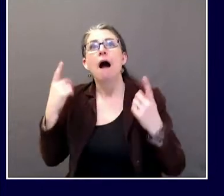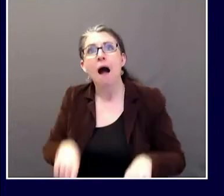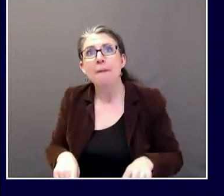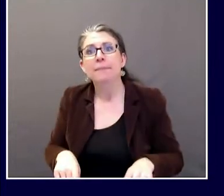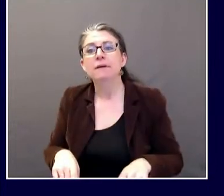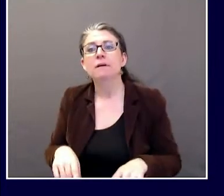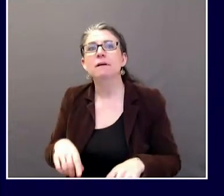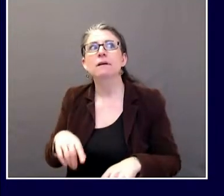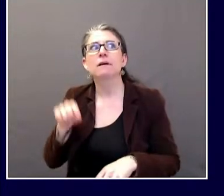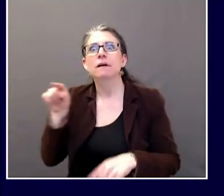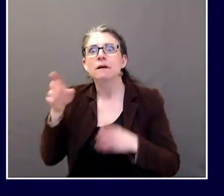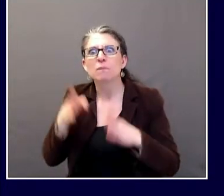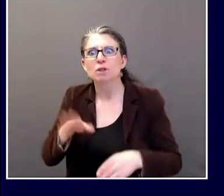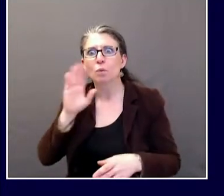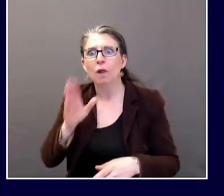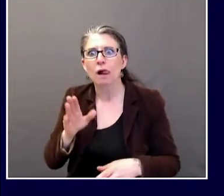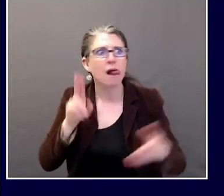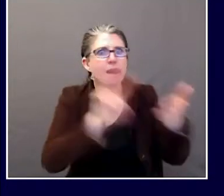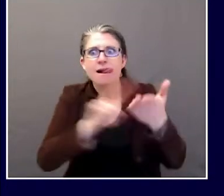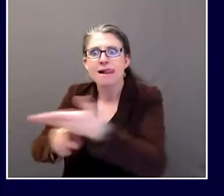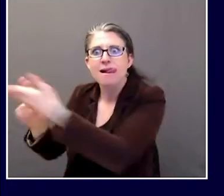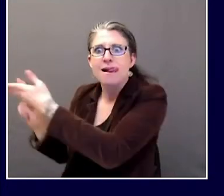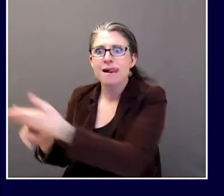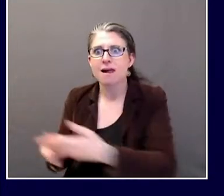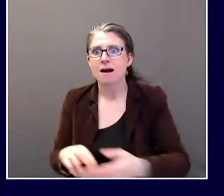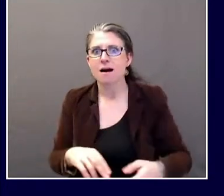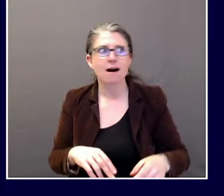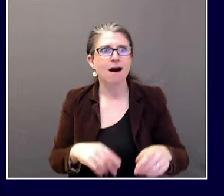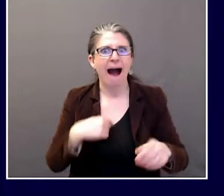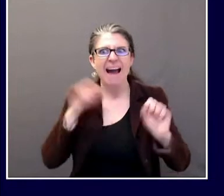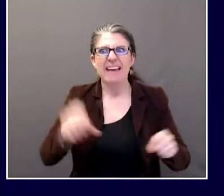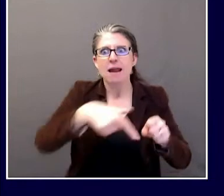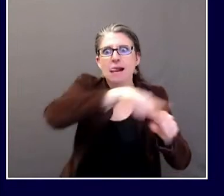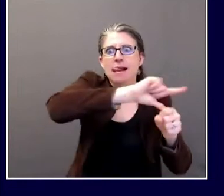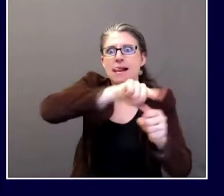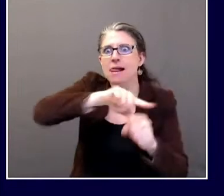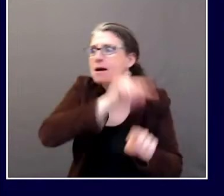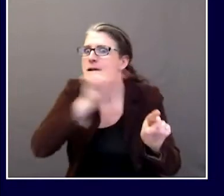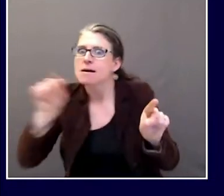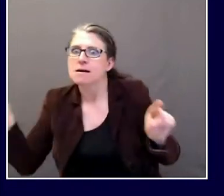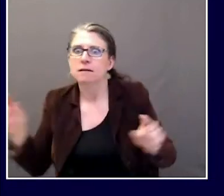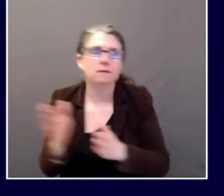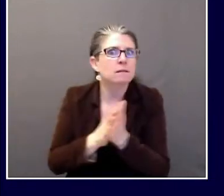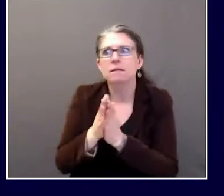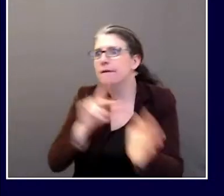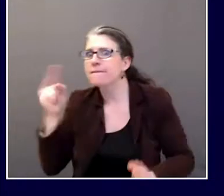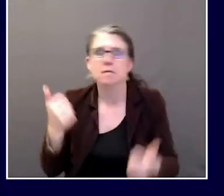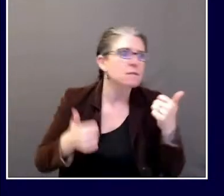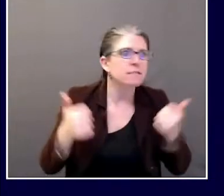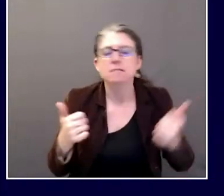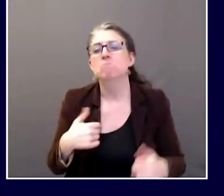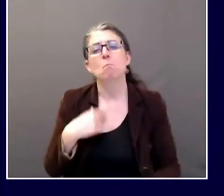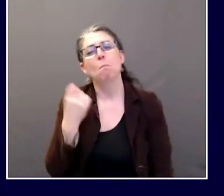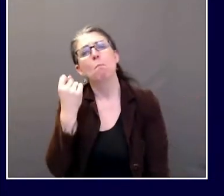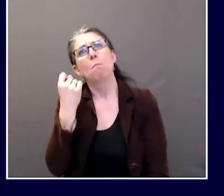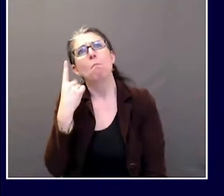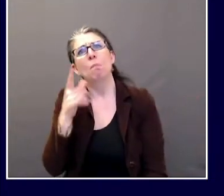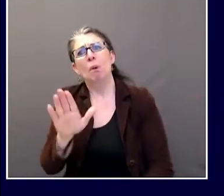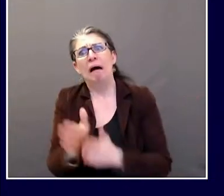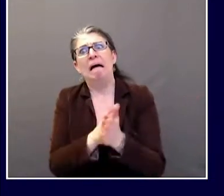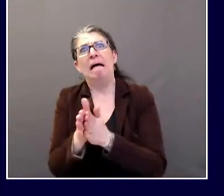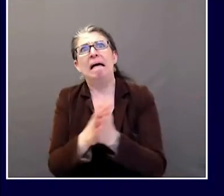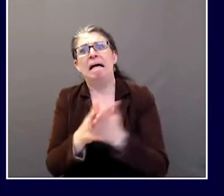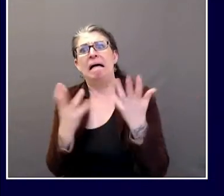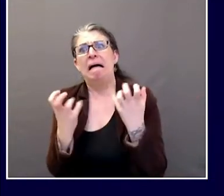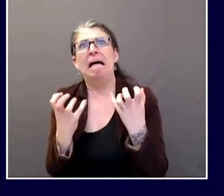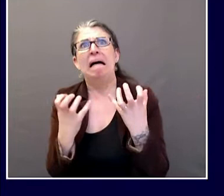can. And I understand why they're doing that. I absolutely get that. You want to try to get a reservation at every table just so that whenever the first